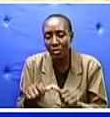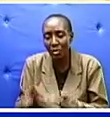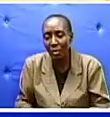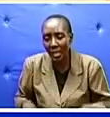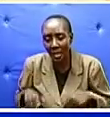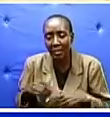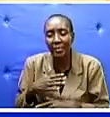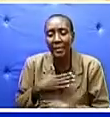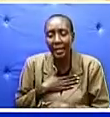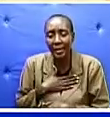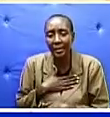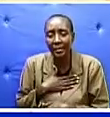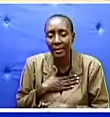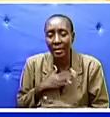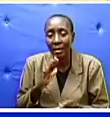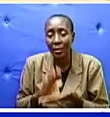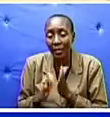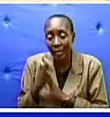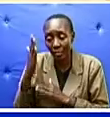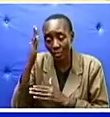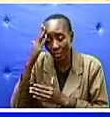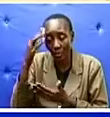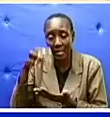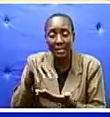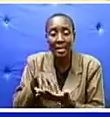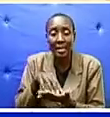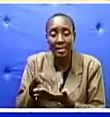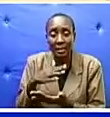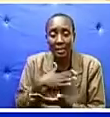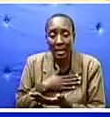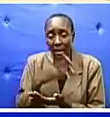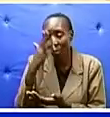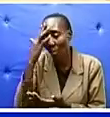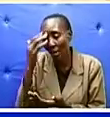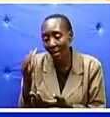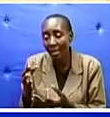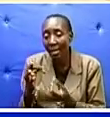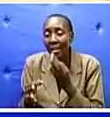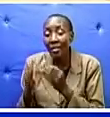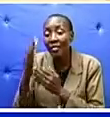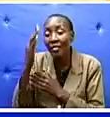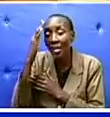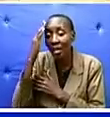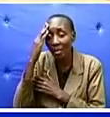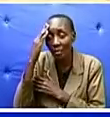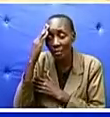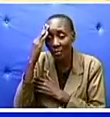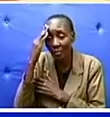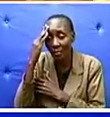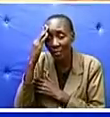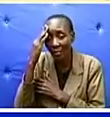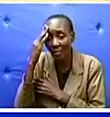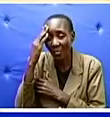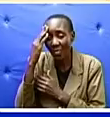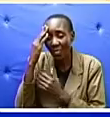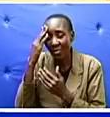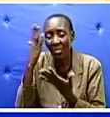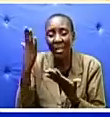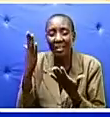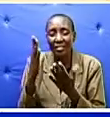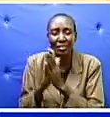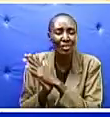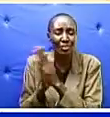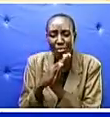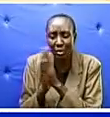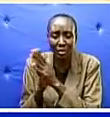continue with my life without knowing my status, because they know, if I know my status, There are so many myths about HIV out